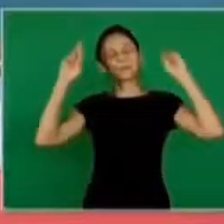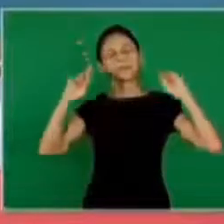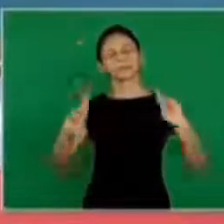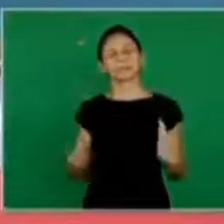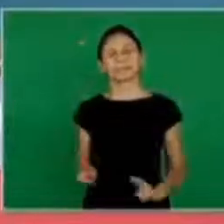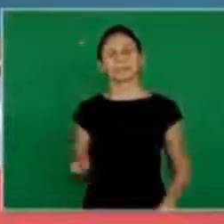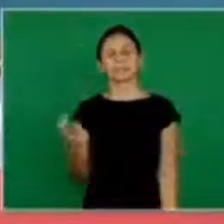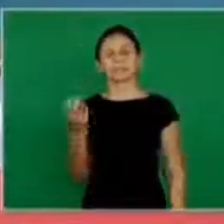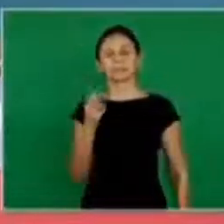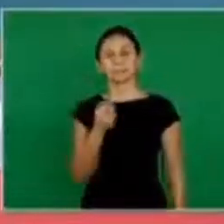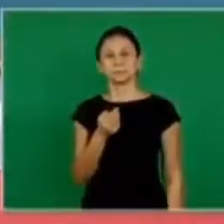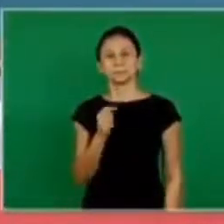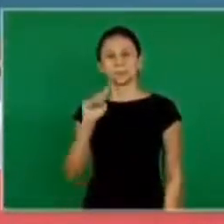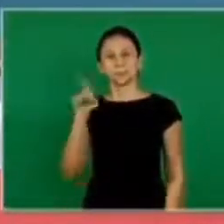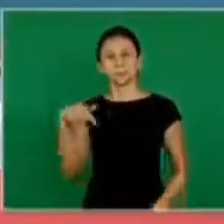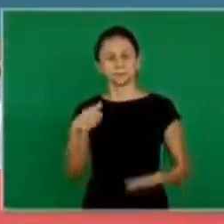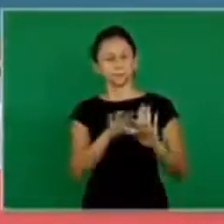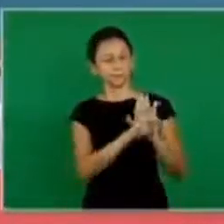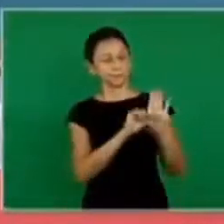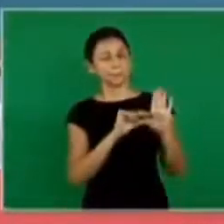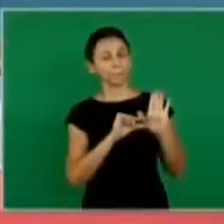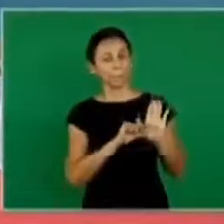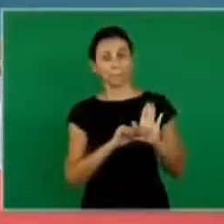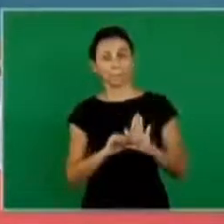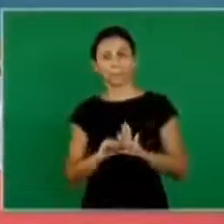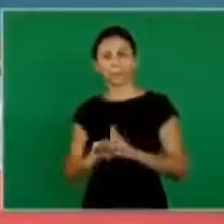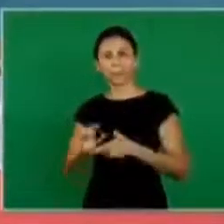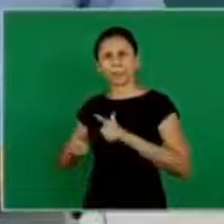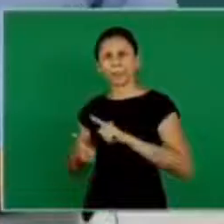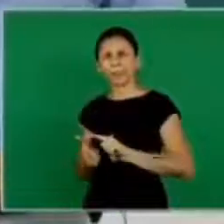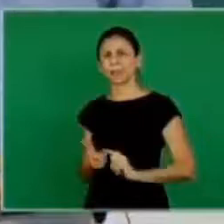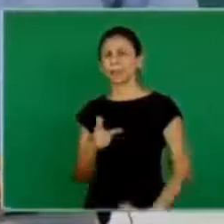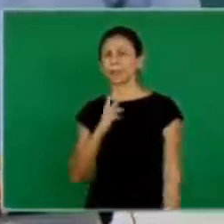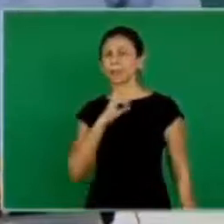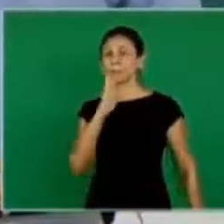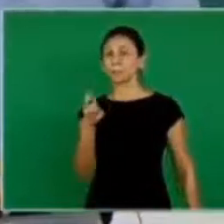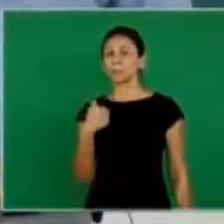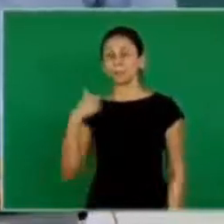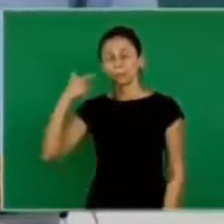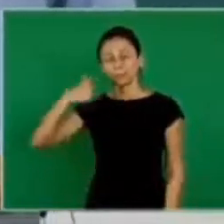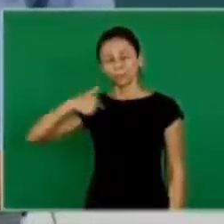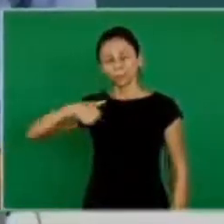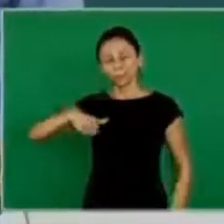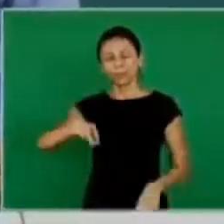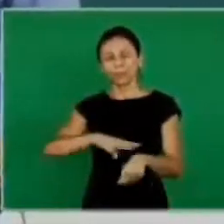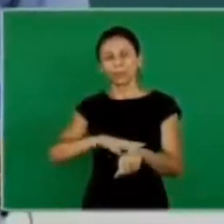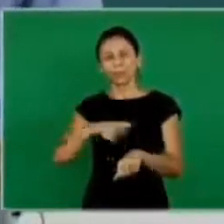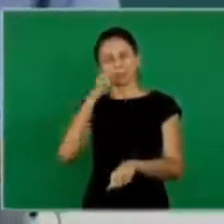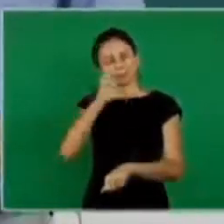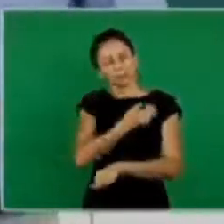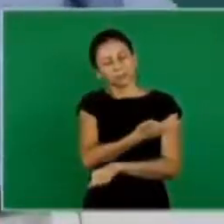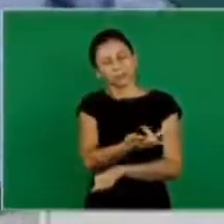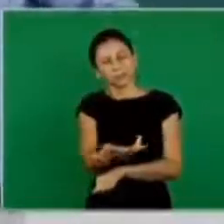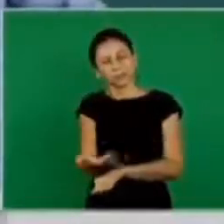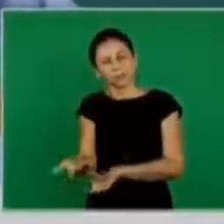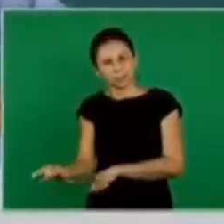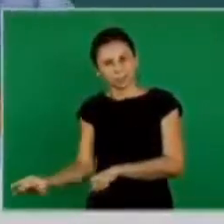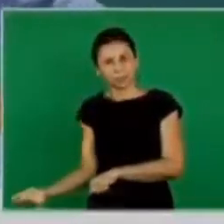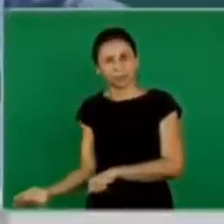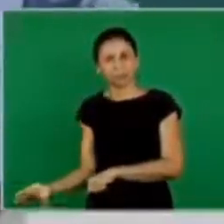with the Lamb. Now the next verse. So then the church answered to Israel, I came to the garden